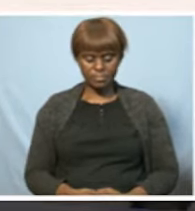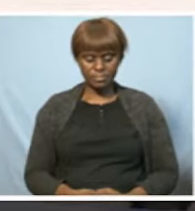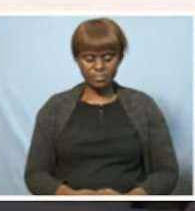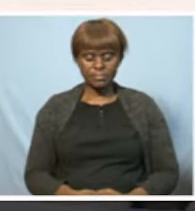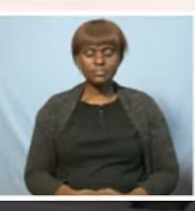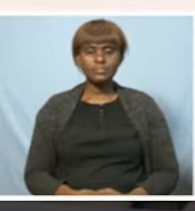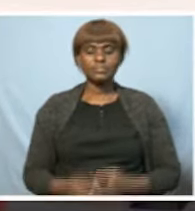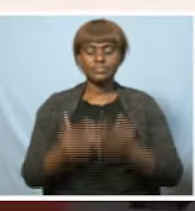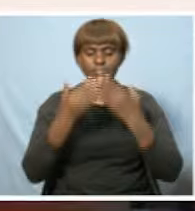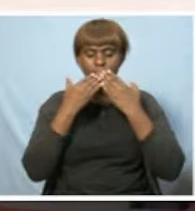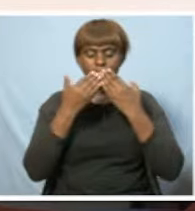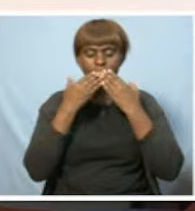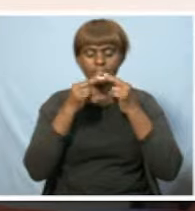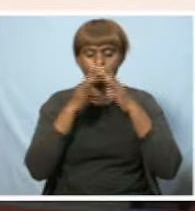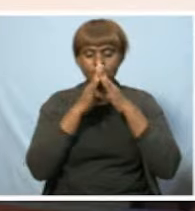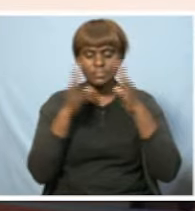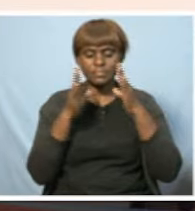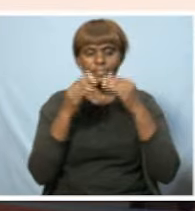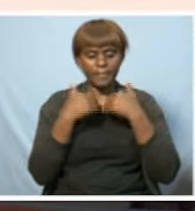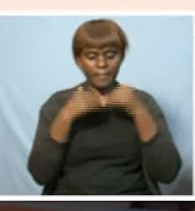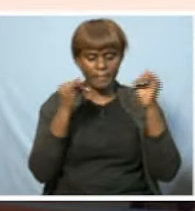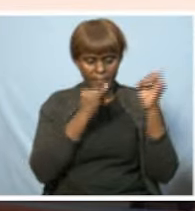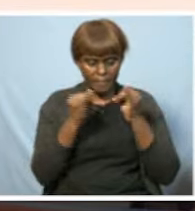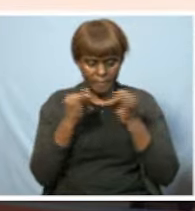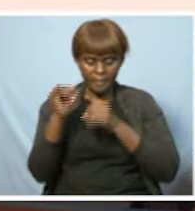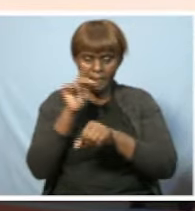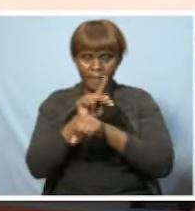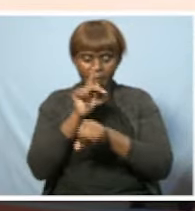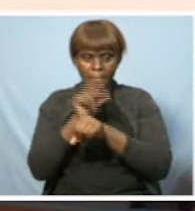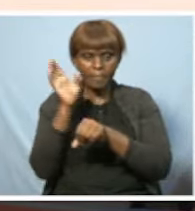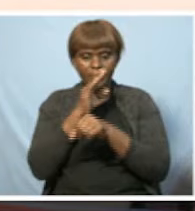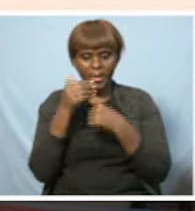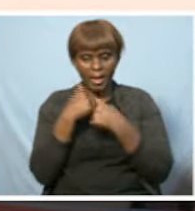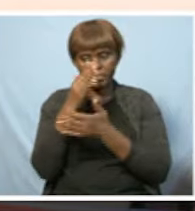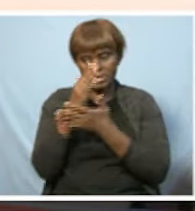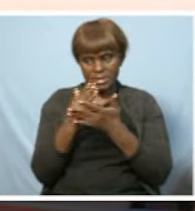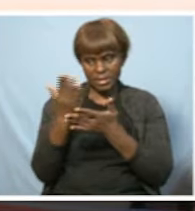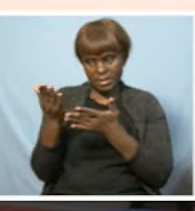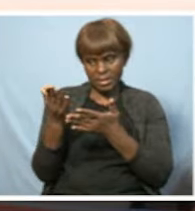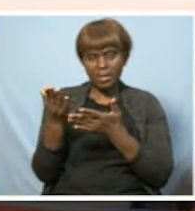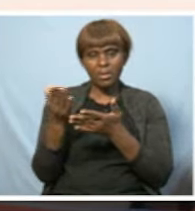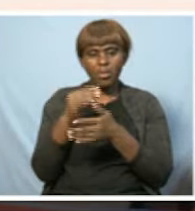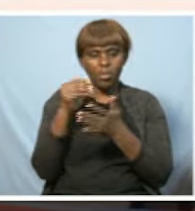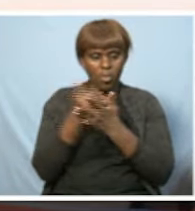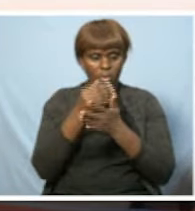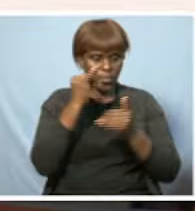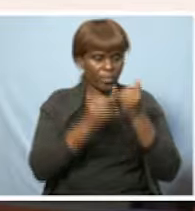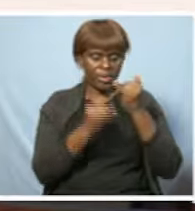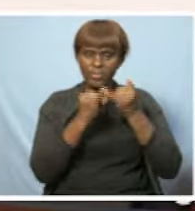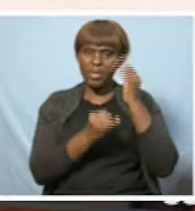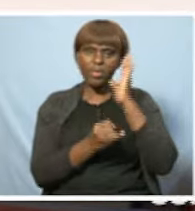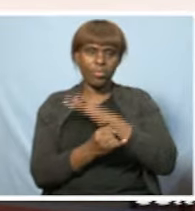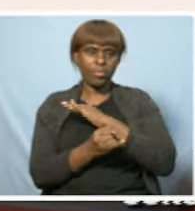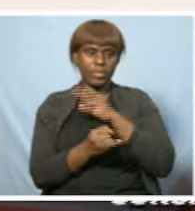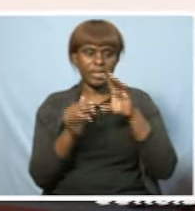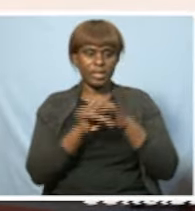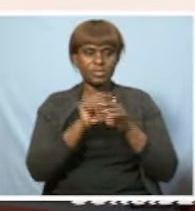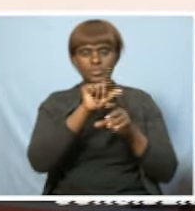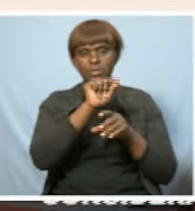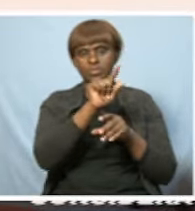Thank you very much, Chair. We have implemented projects. Some, most of all of them are complete in